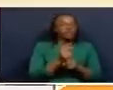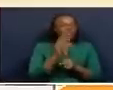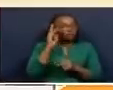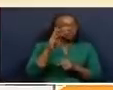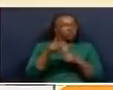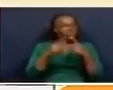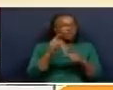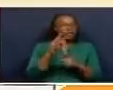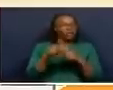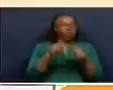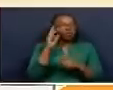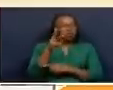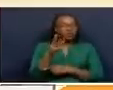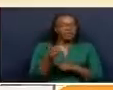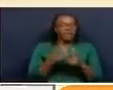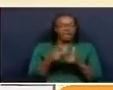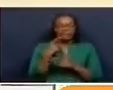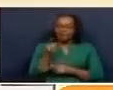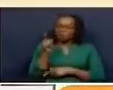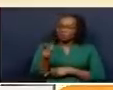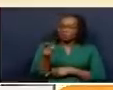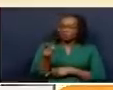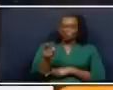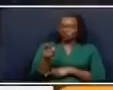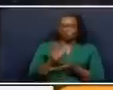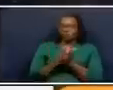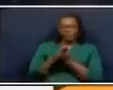by the throat and tells you that you are Lucifer himself.